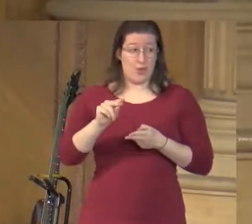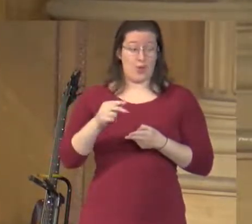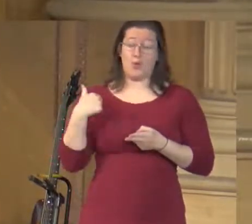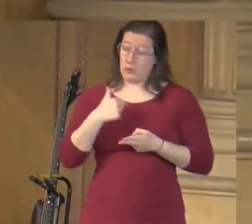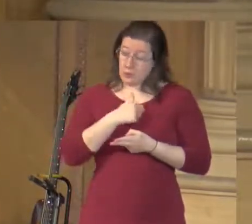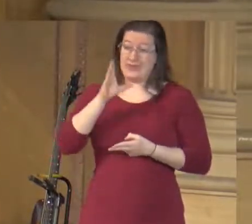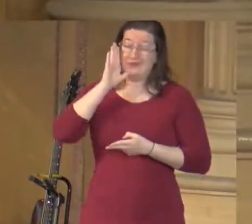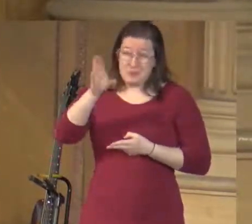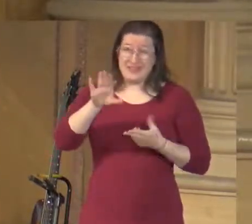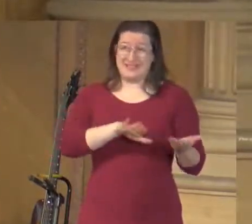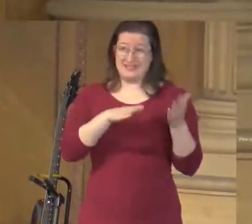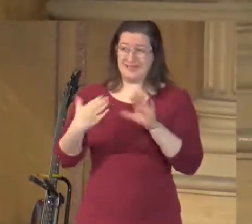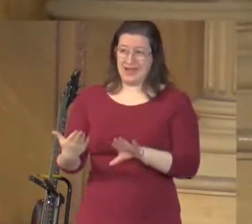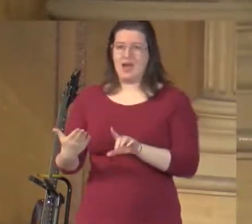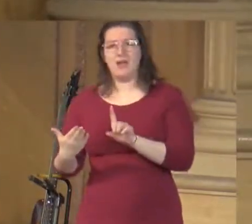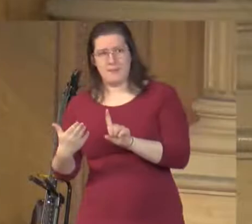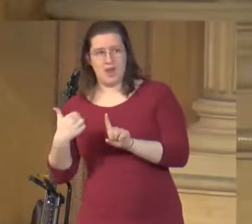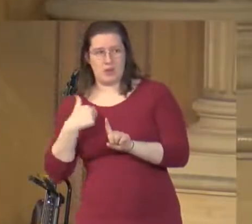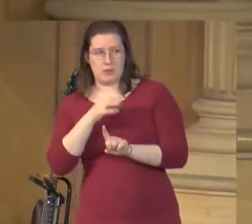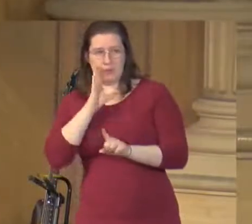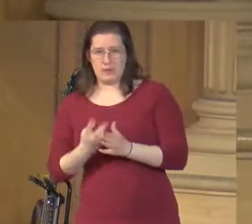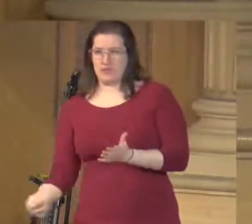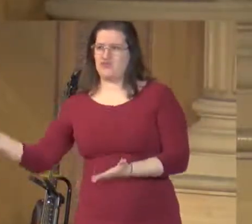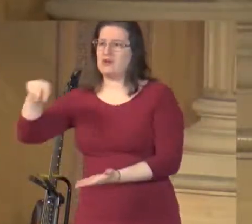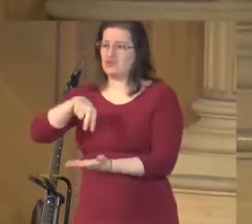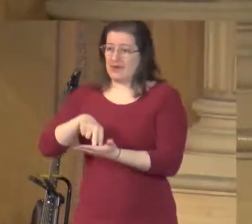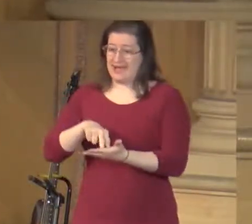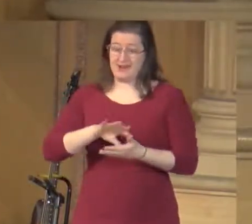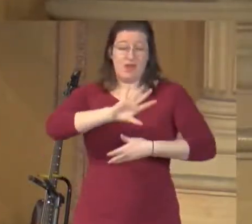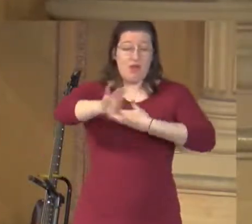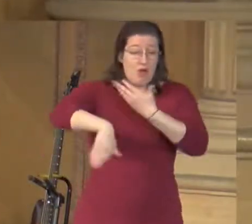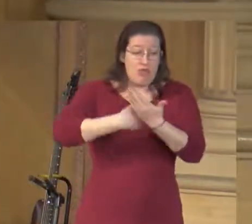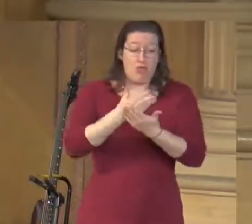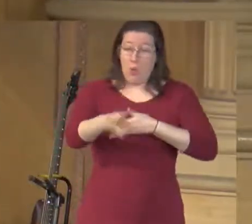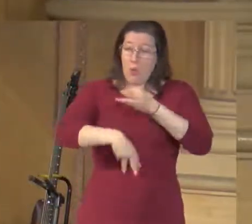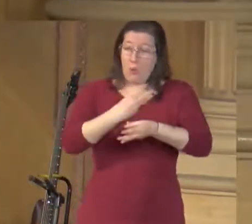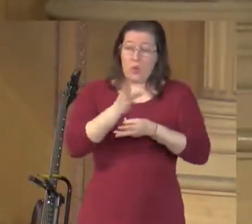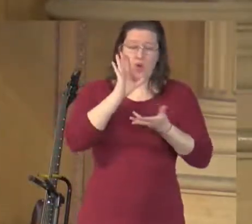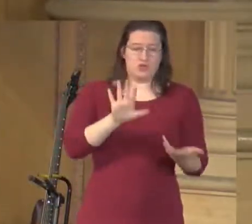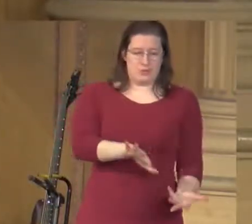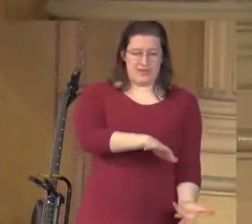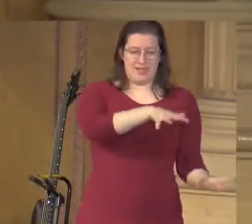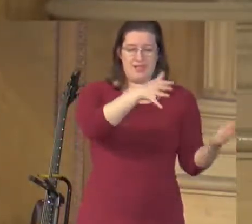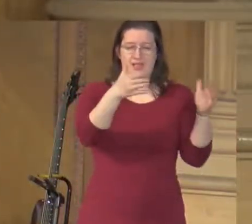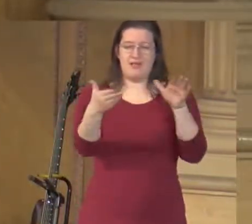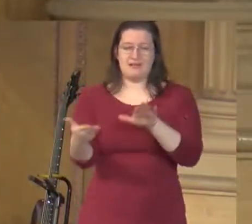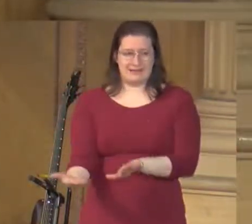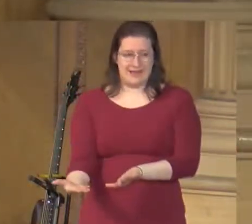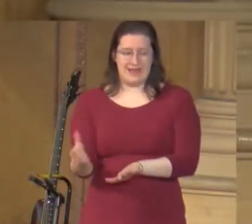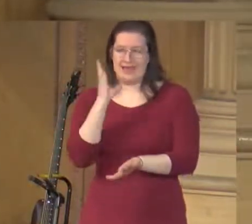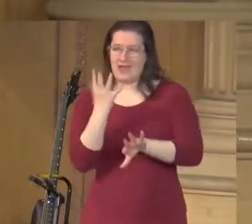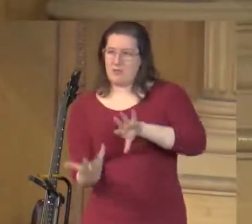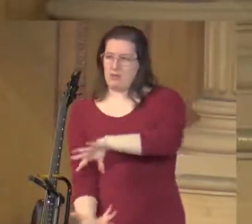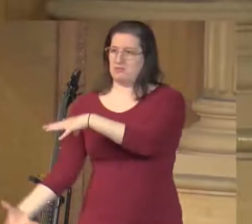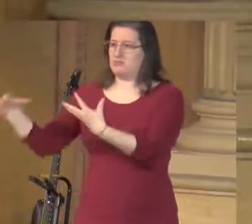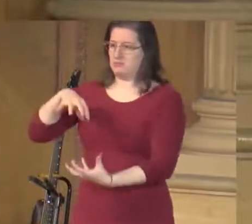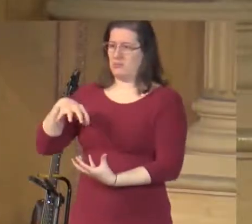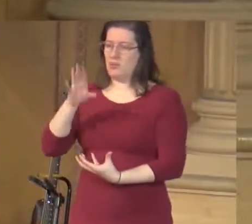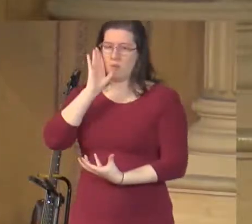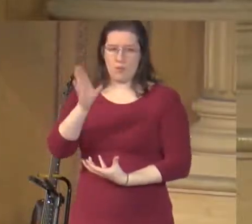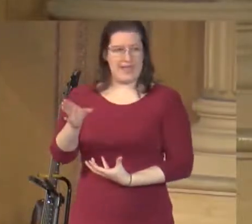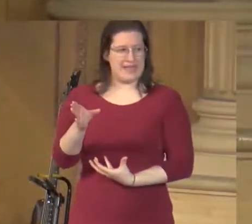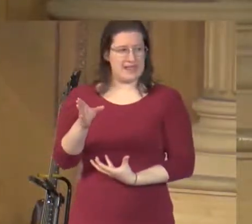we will die and one day we will resurrect just like this whole creation will die and resurrect. And the eternal state of things is not going to be our